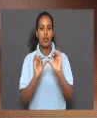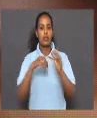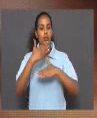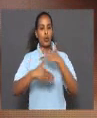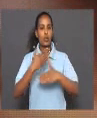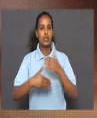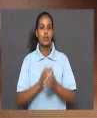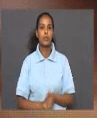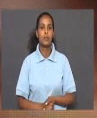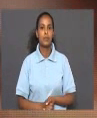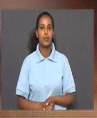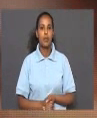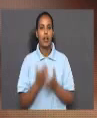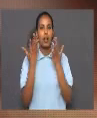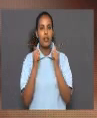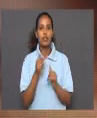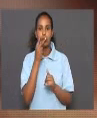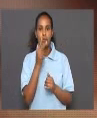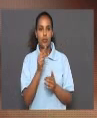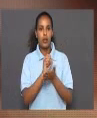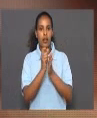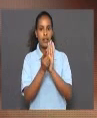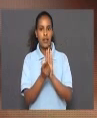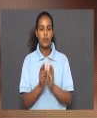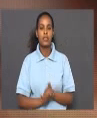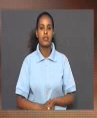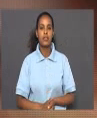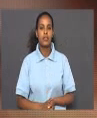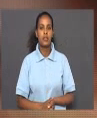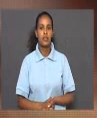non-spontaneous processes. Let us look at an example.